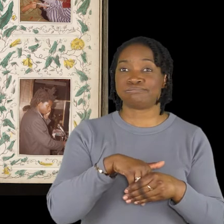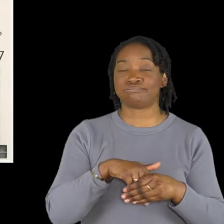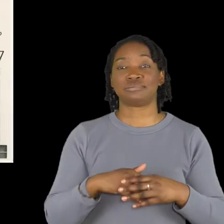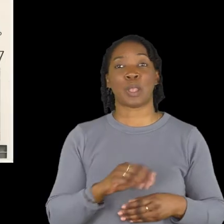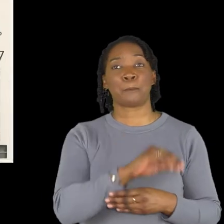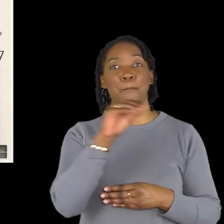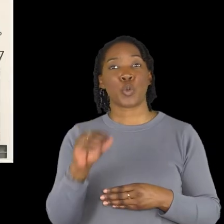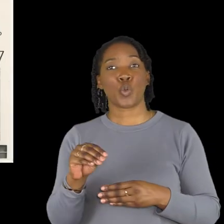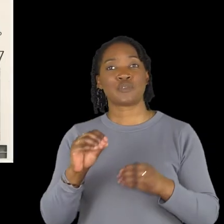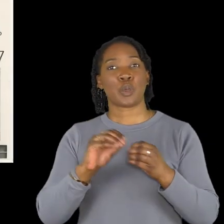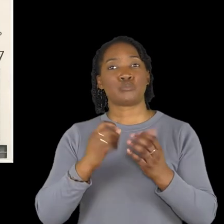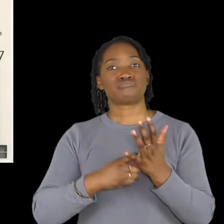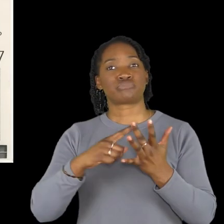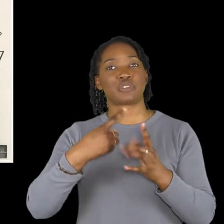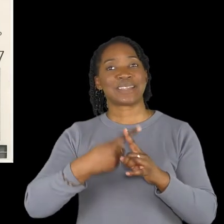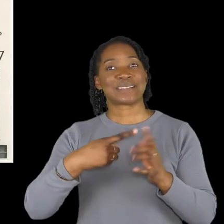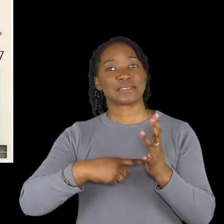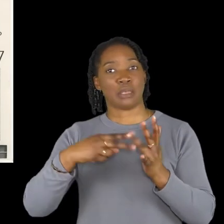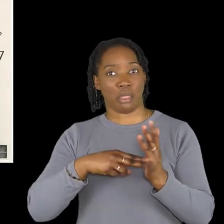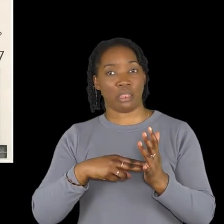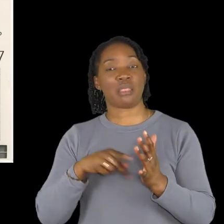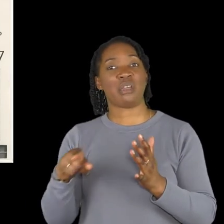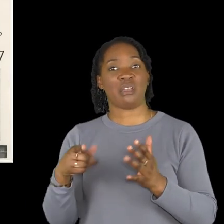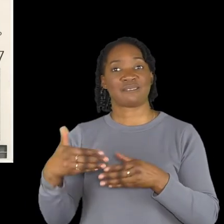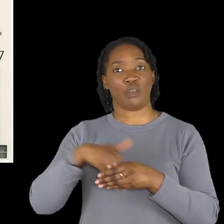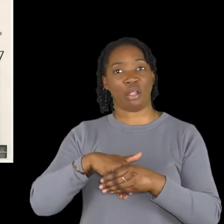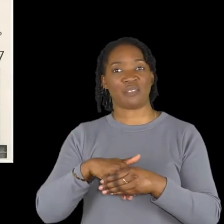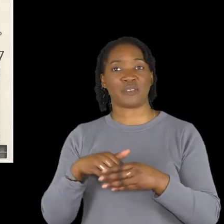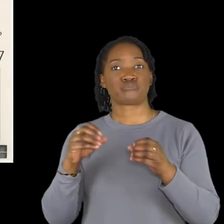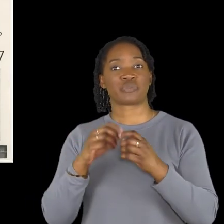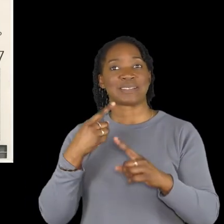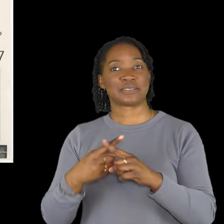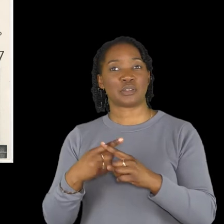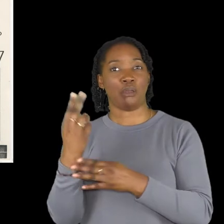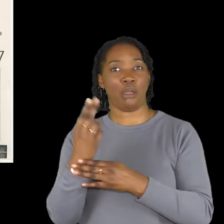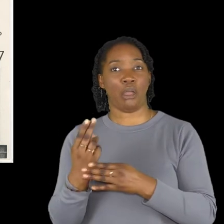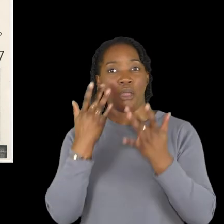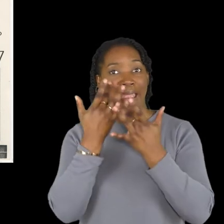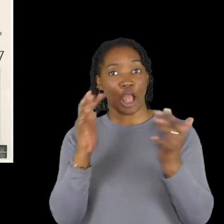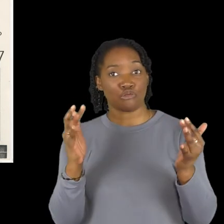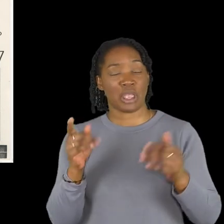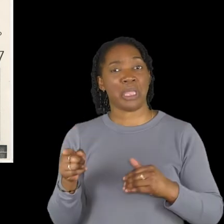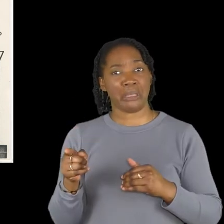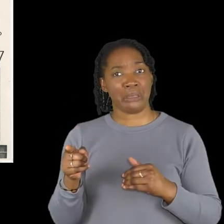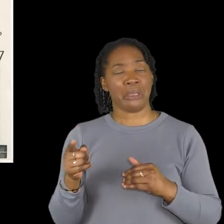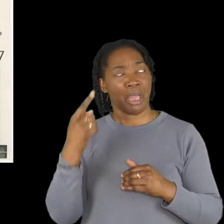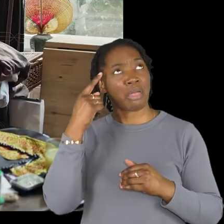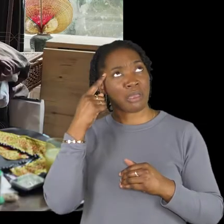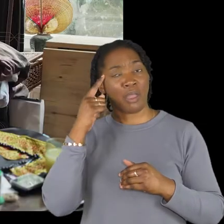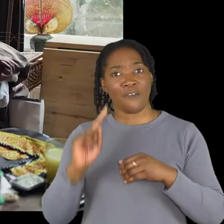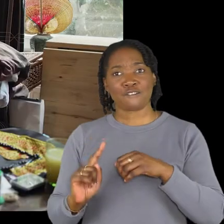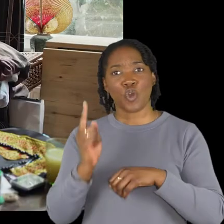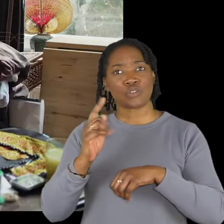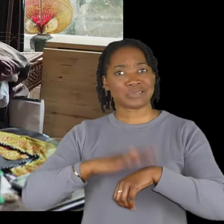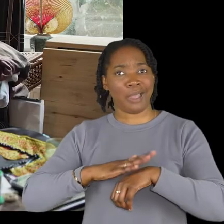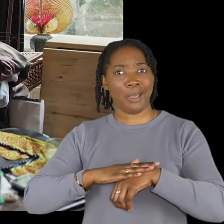I moved to Brixton and got involved in the Brixton Art Gallery, which I guess was probably